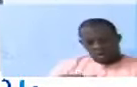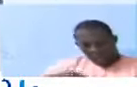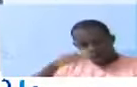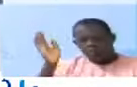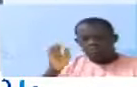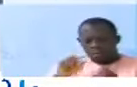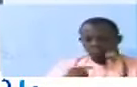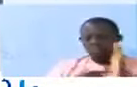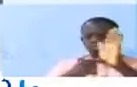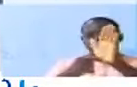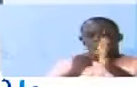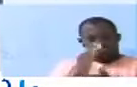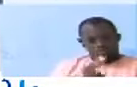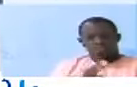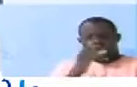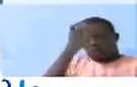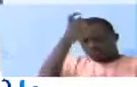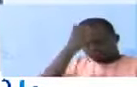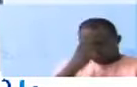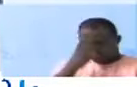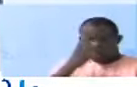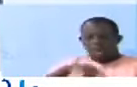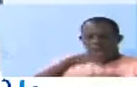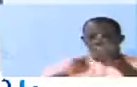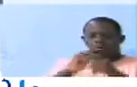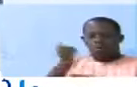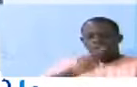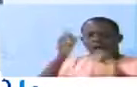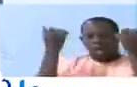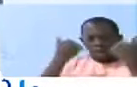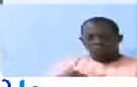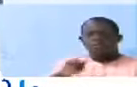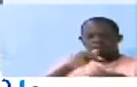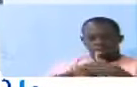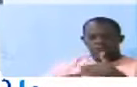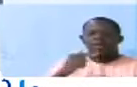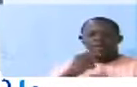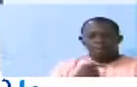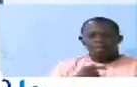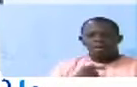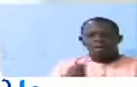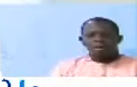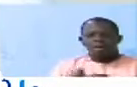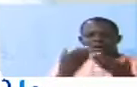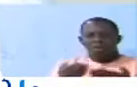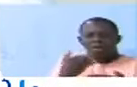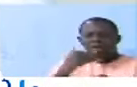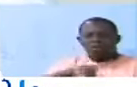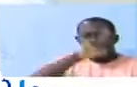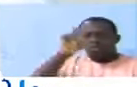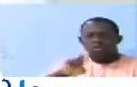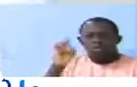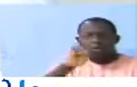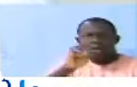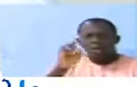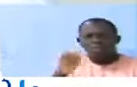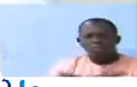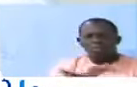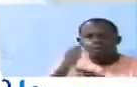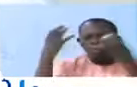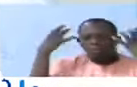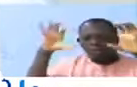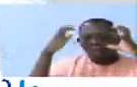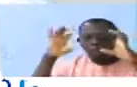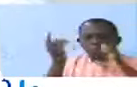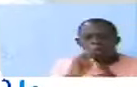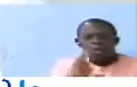unhappiness about what was going on in the country. What was the problem at the time that you were unhappy about? You said it's the